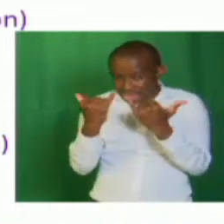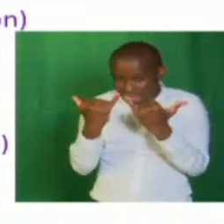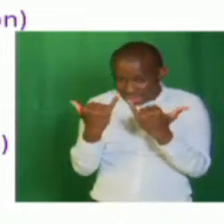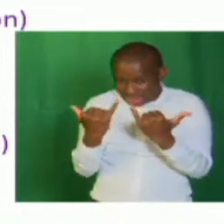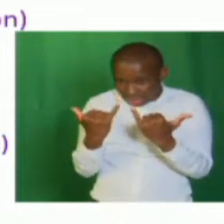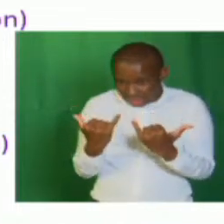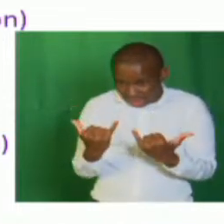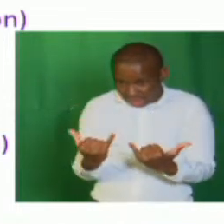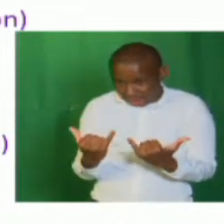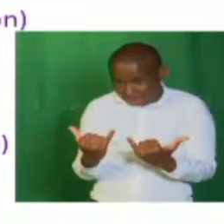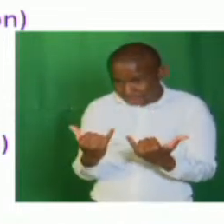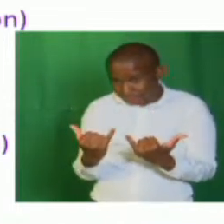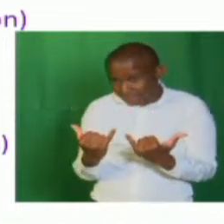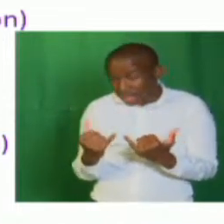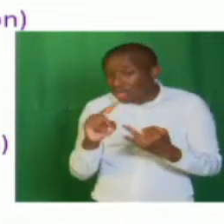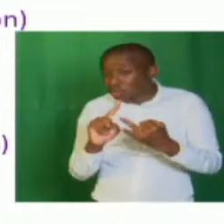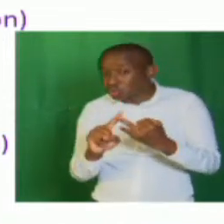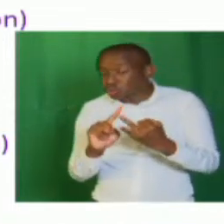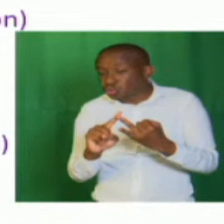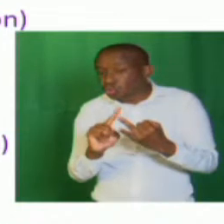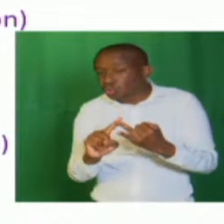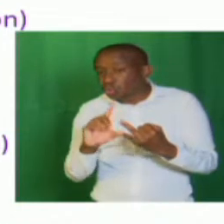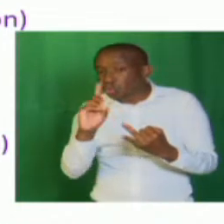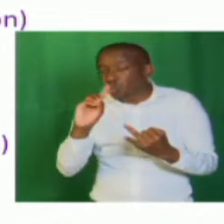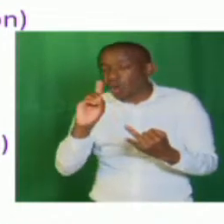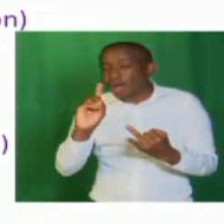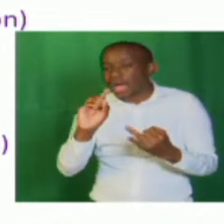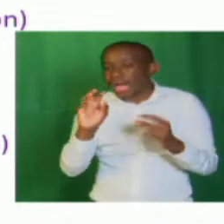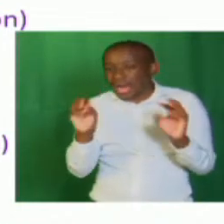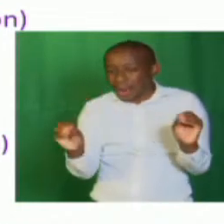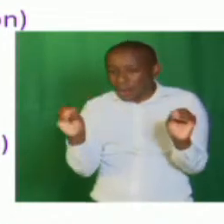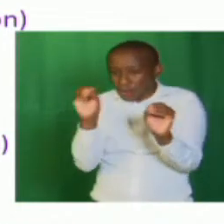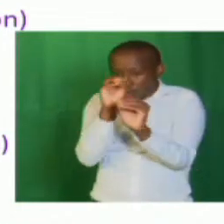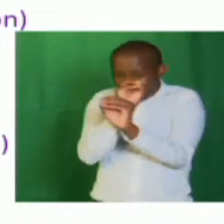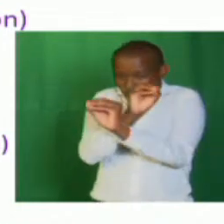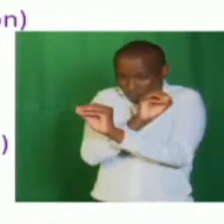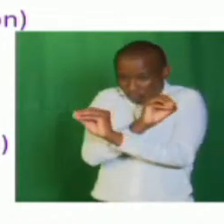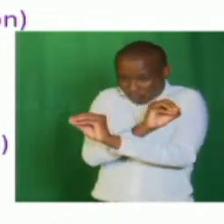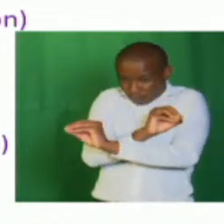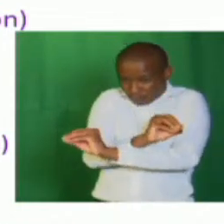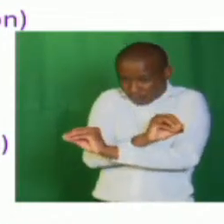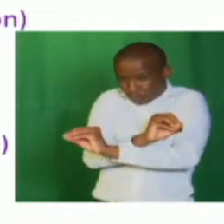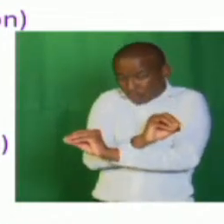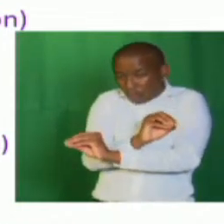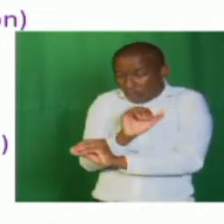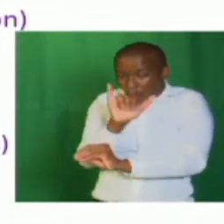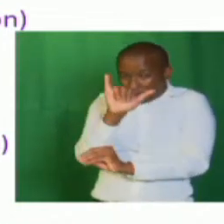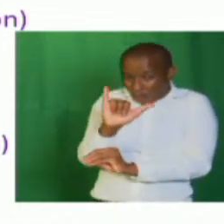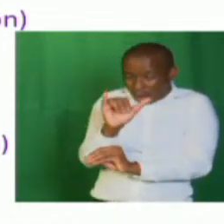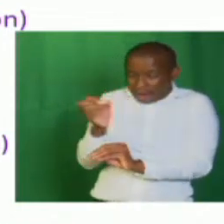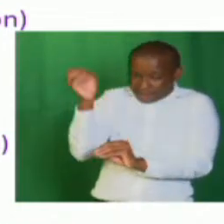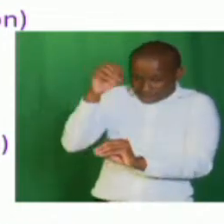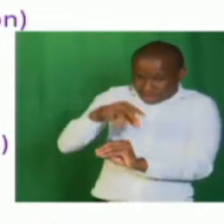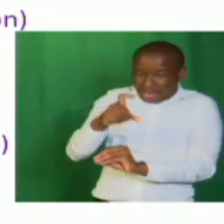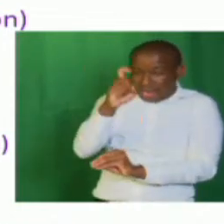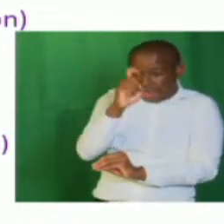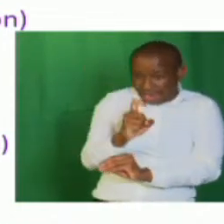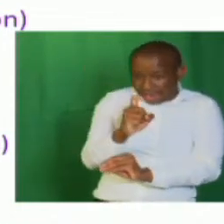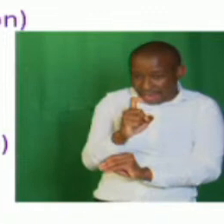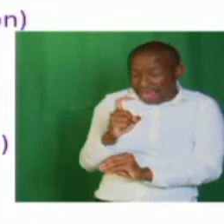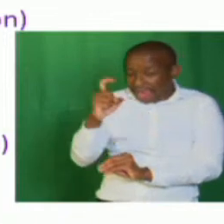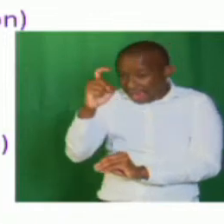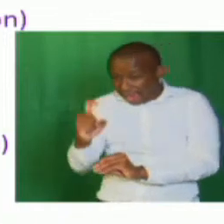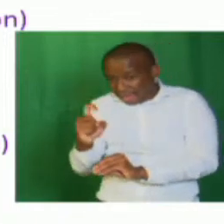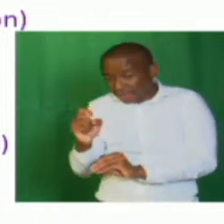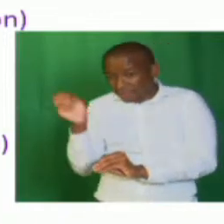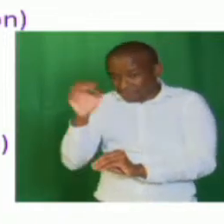what we then do on our second step is to interchange. So we take y, we will put it where there is x. And then we take x,